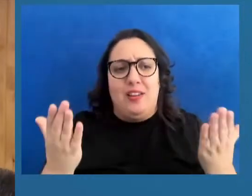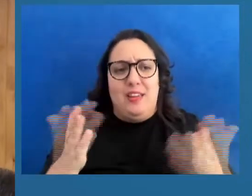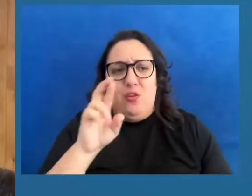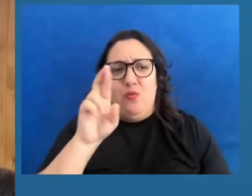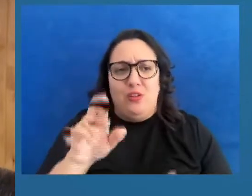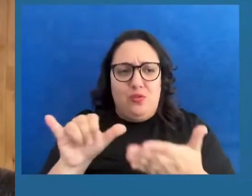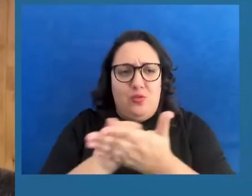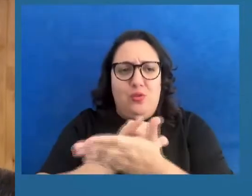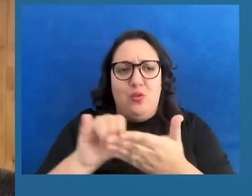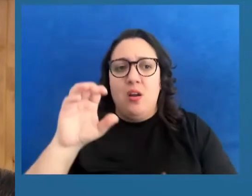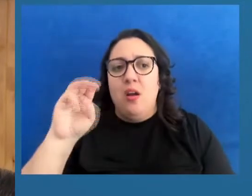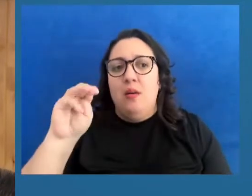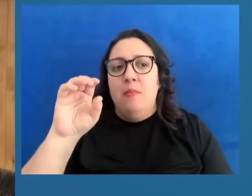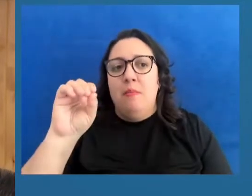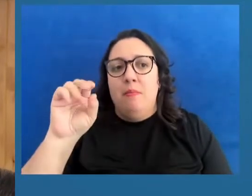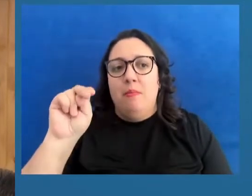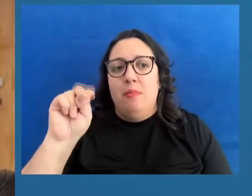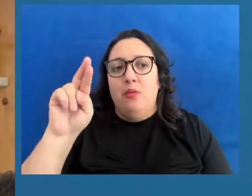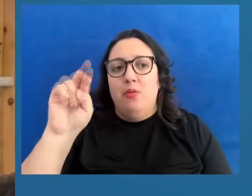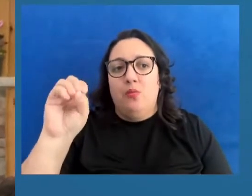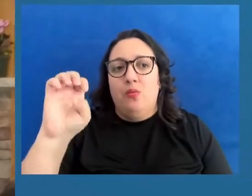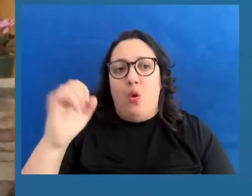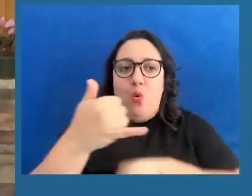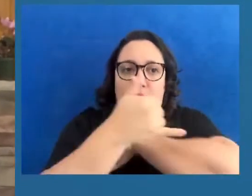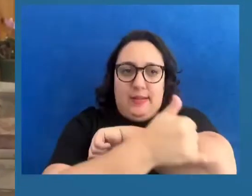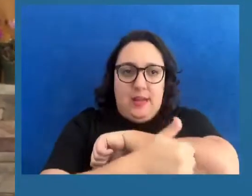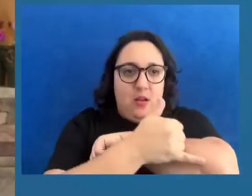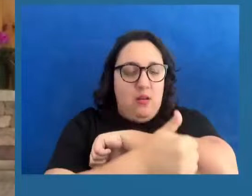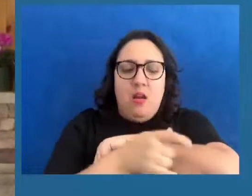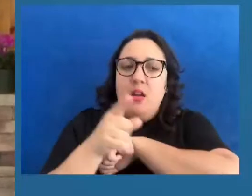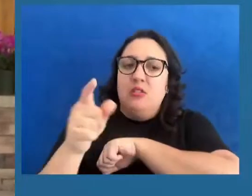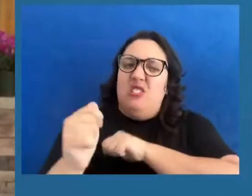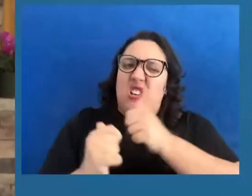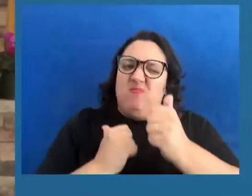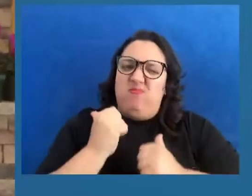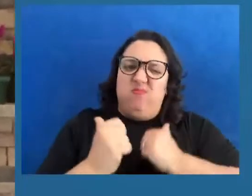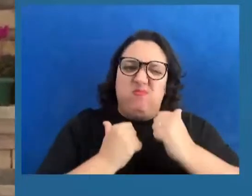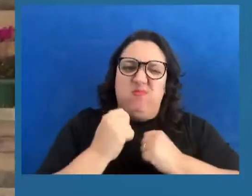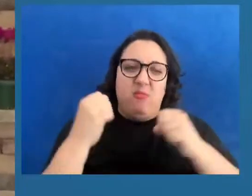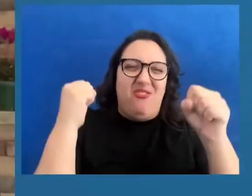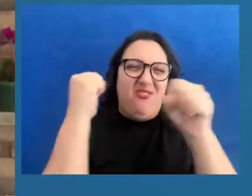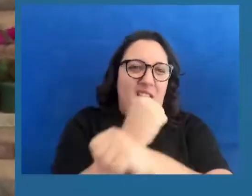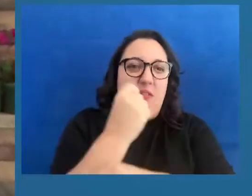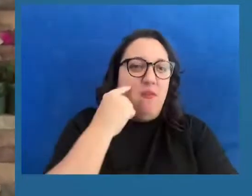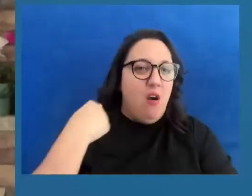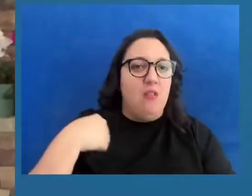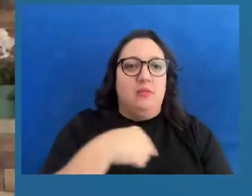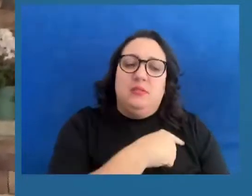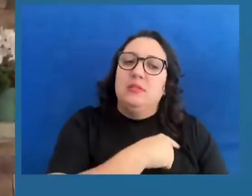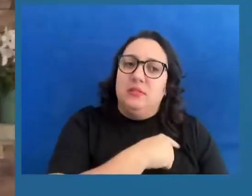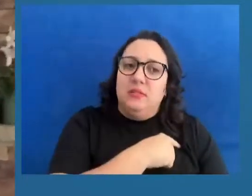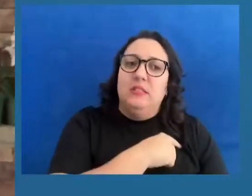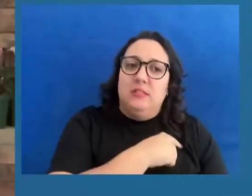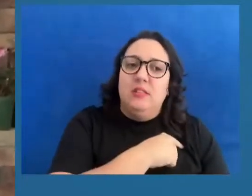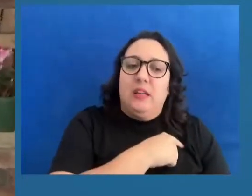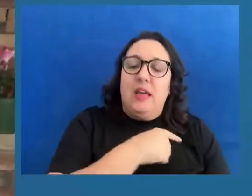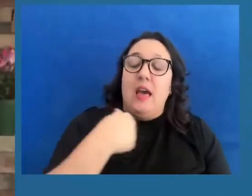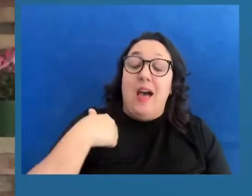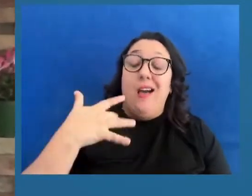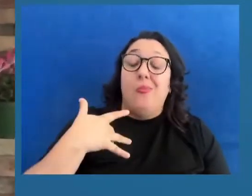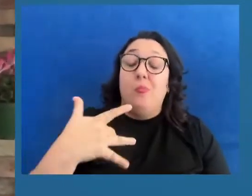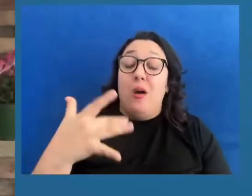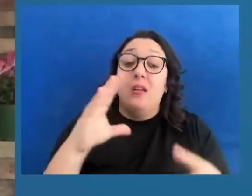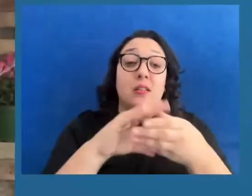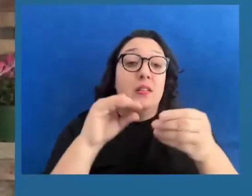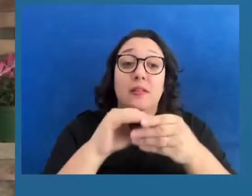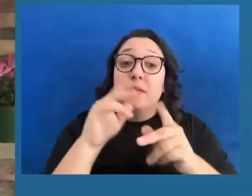County, a fearless champion for us in the city of Rochester. As I often tell people, my